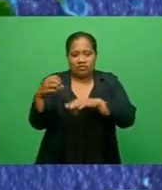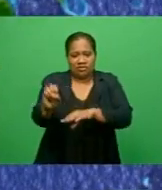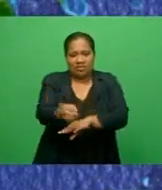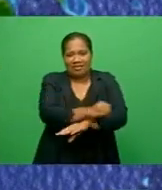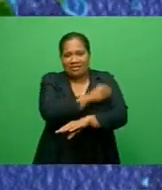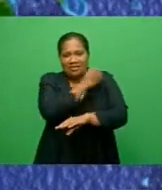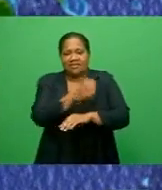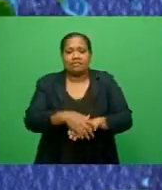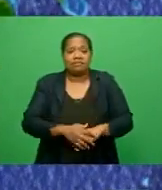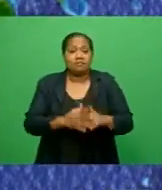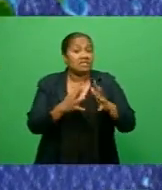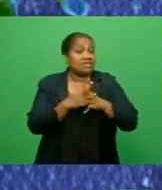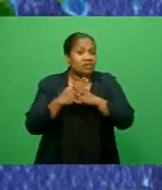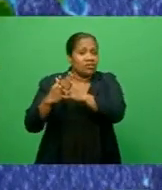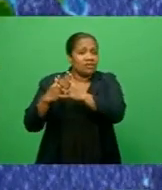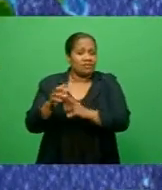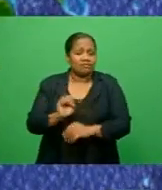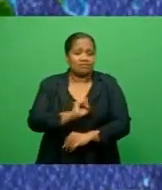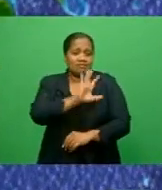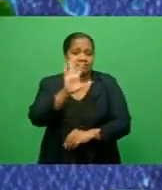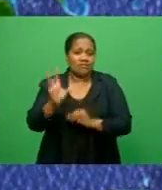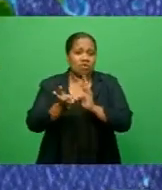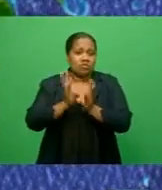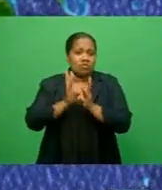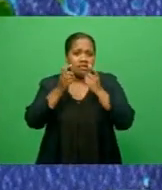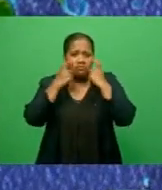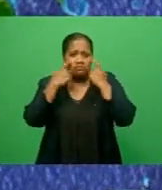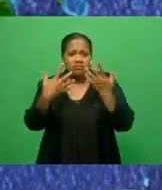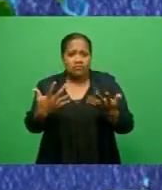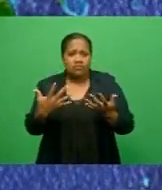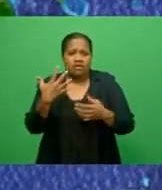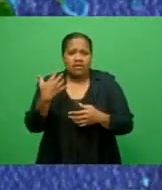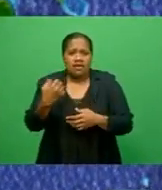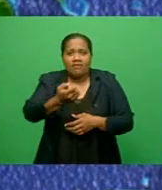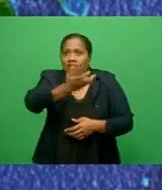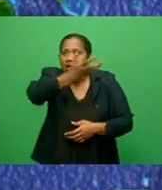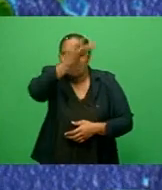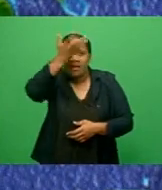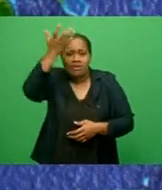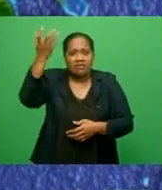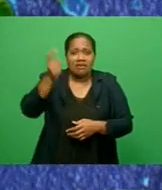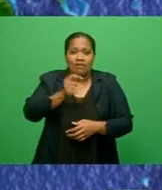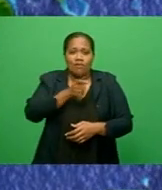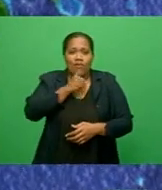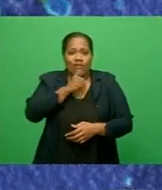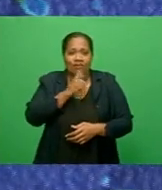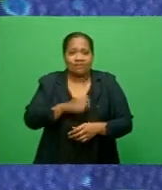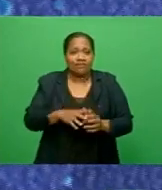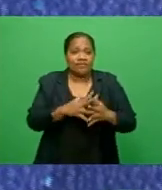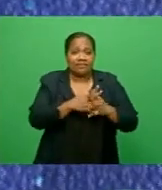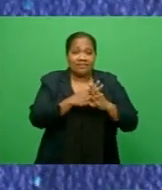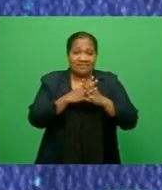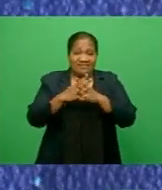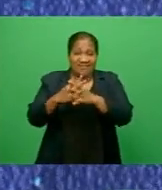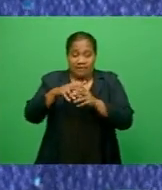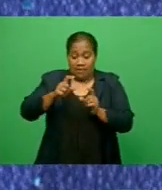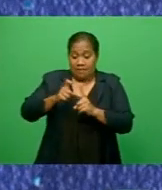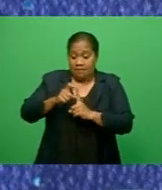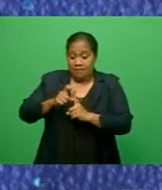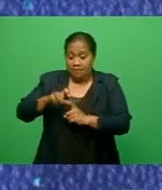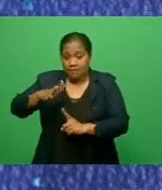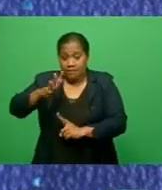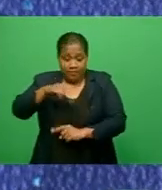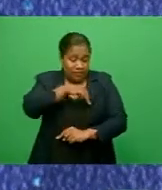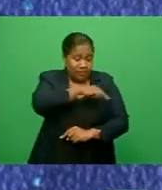west, fine weather prevailed with cloud covers in the afternoon. Eastwards from Pacific Harbour to